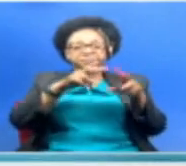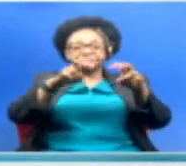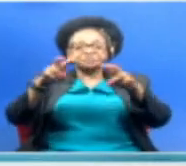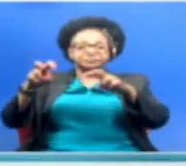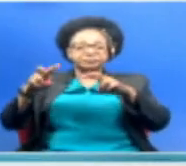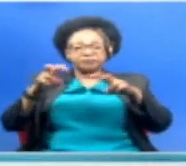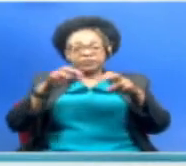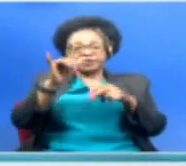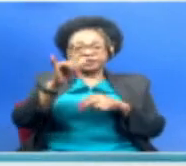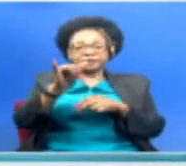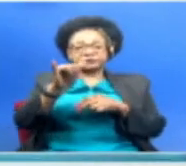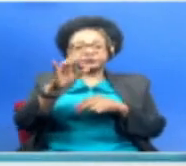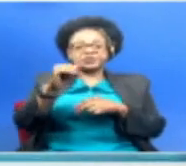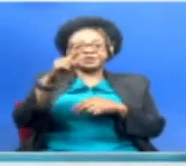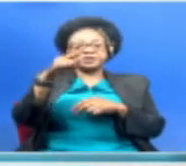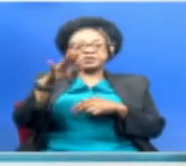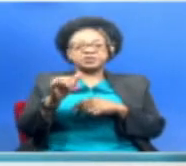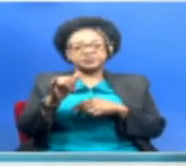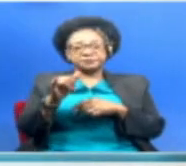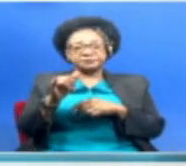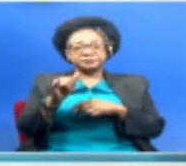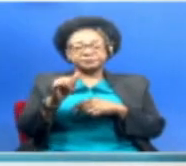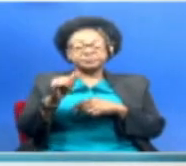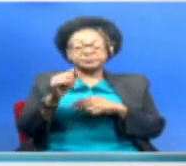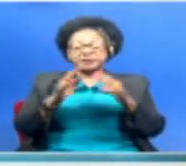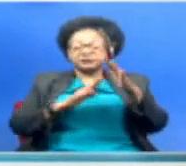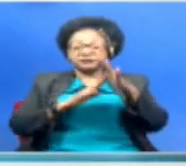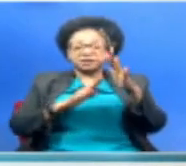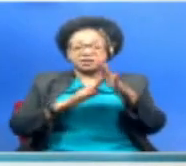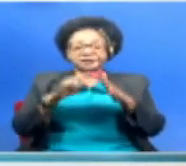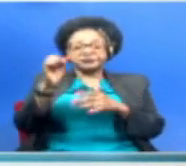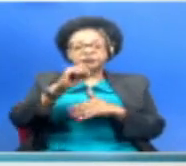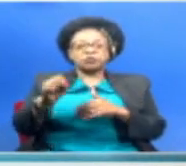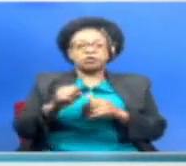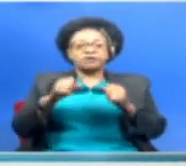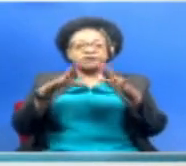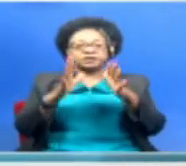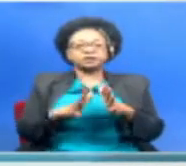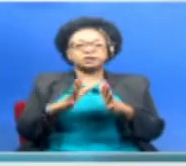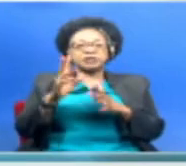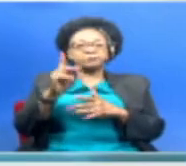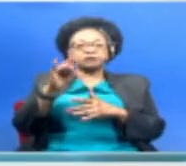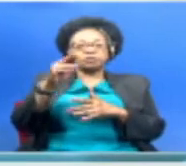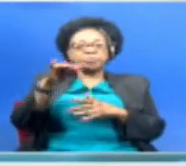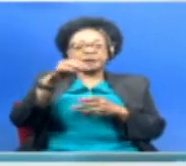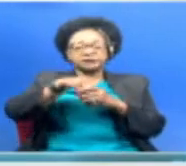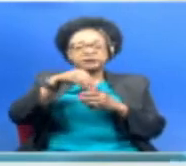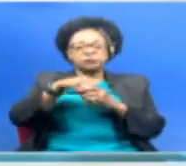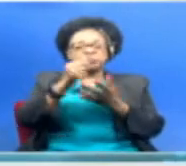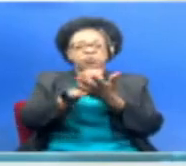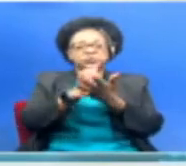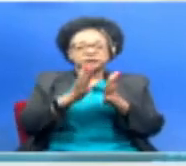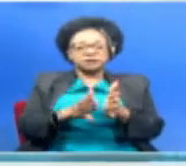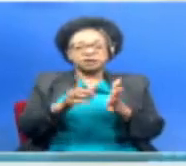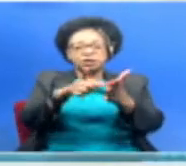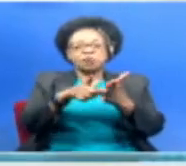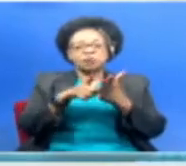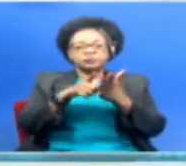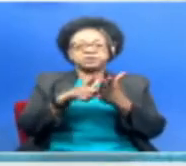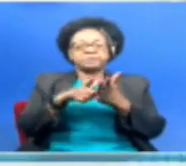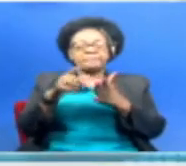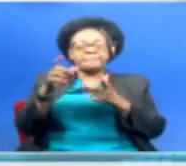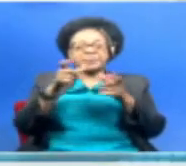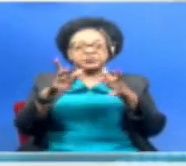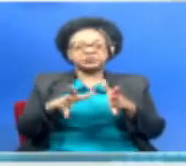spy agency. The 9 include senior SACCO officials Amos Kipchumba, who was the internal auditor, the loans manager Violet Wali,